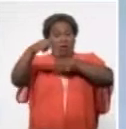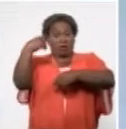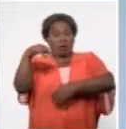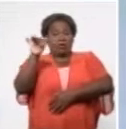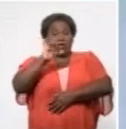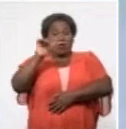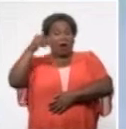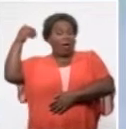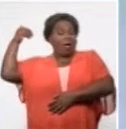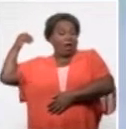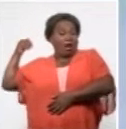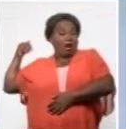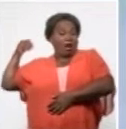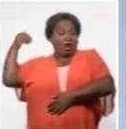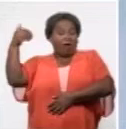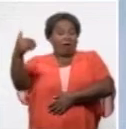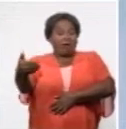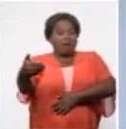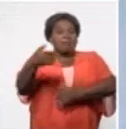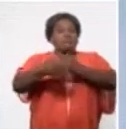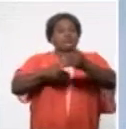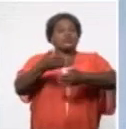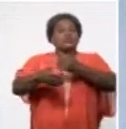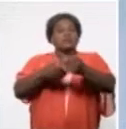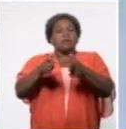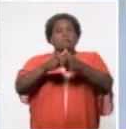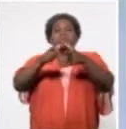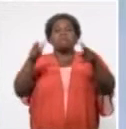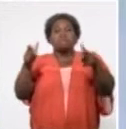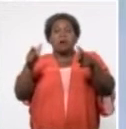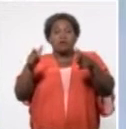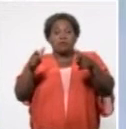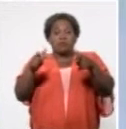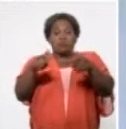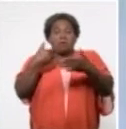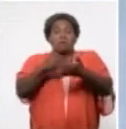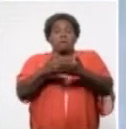we analyzed the highest number of samples in Havana province,